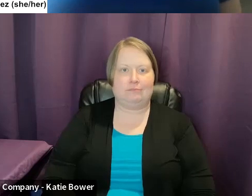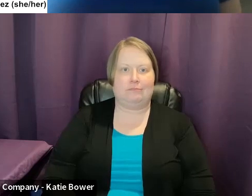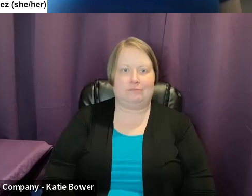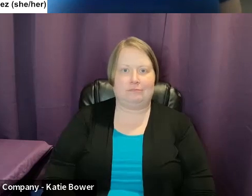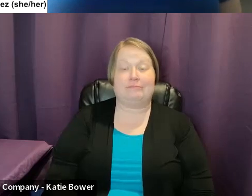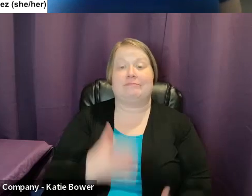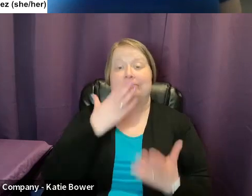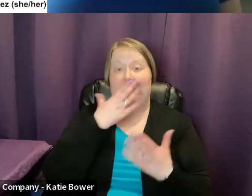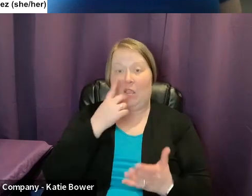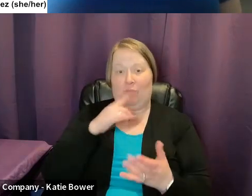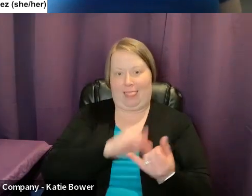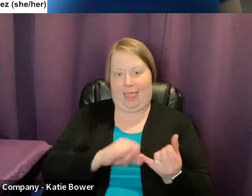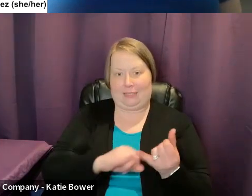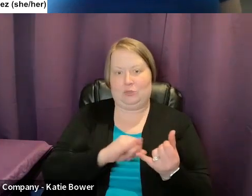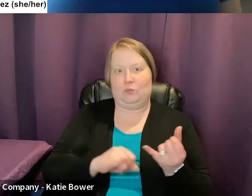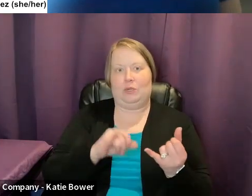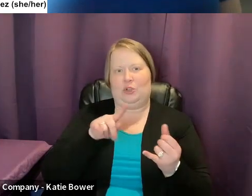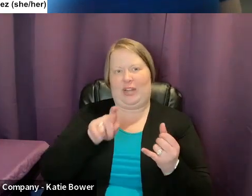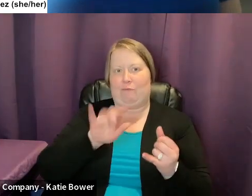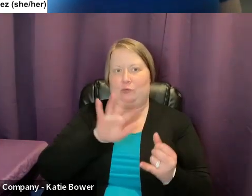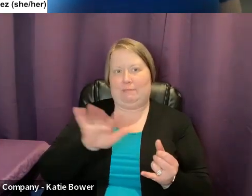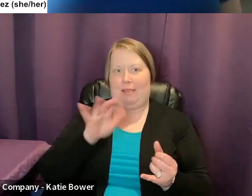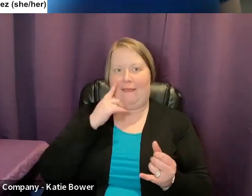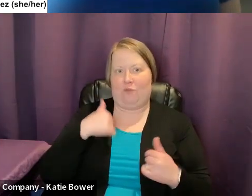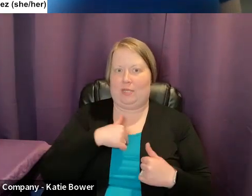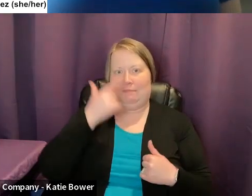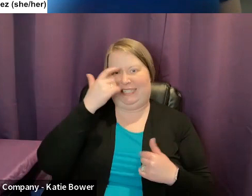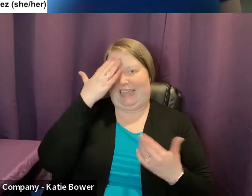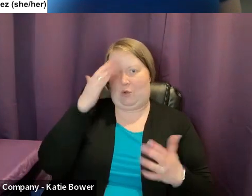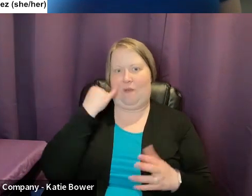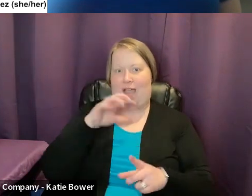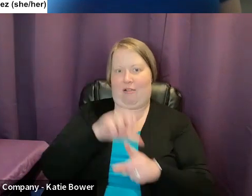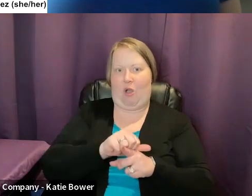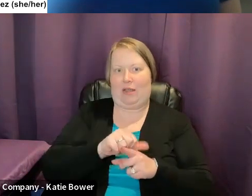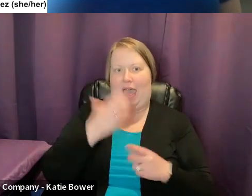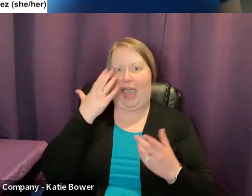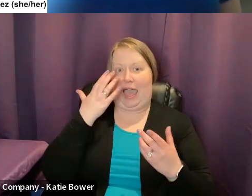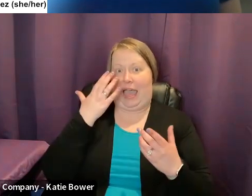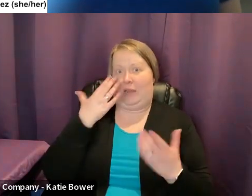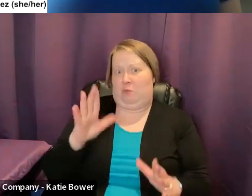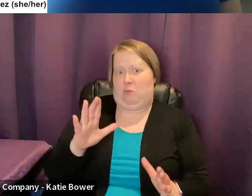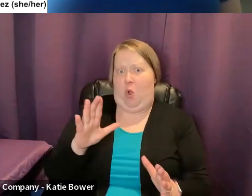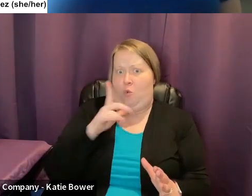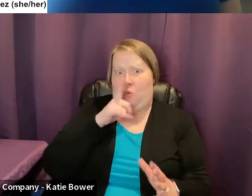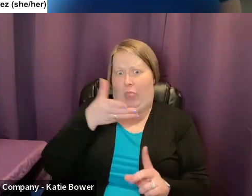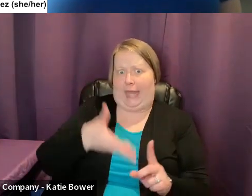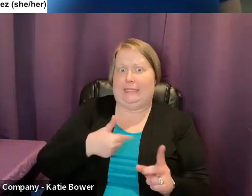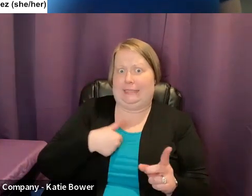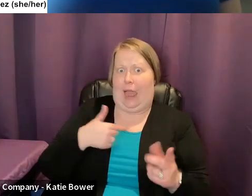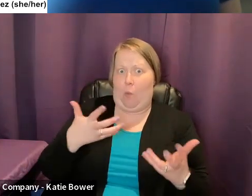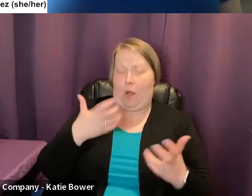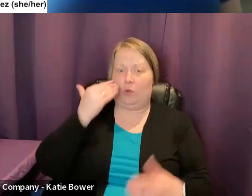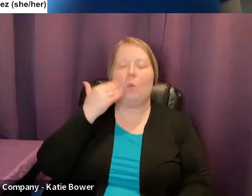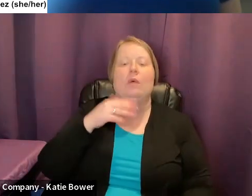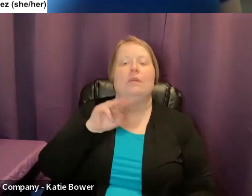Thank you for that last one. You're going to have to spell that out for us because I'm not sure I caught that. And I don't know if I know that person. And now I want to.